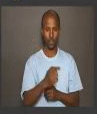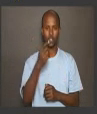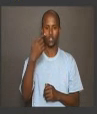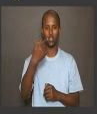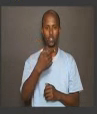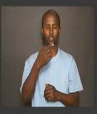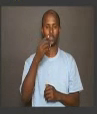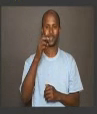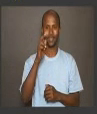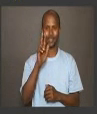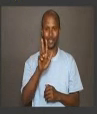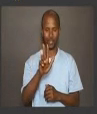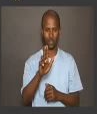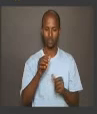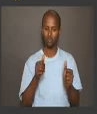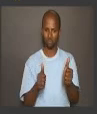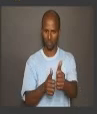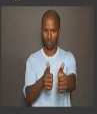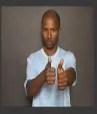G3, and so on.